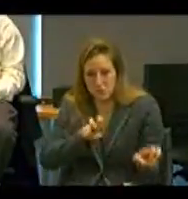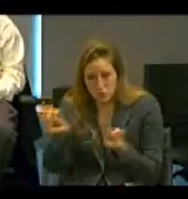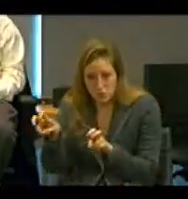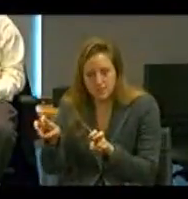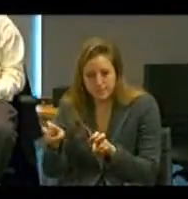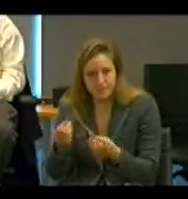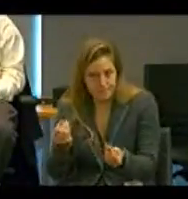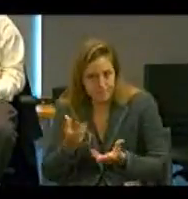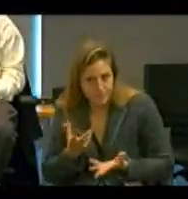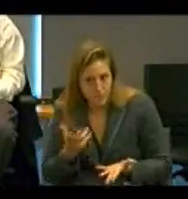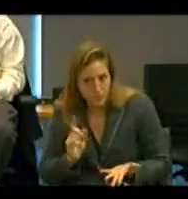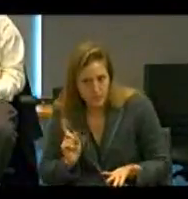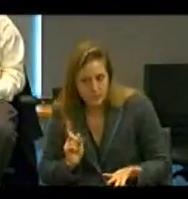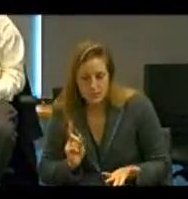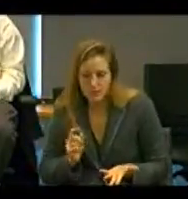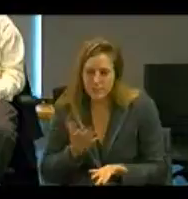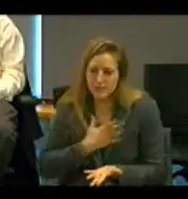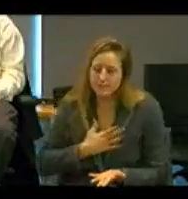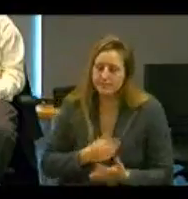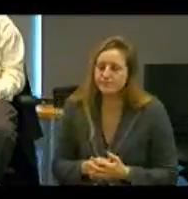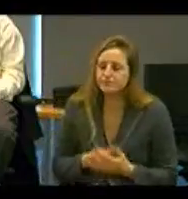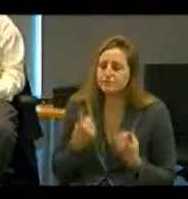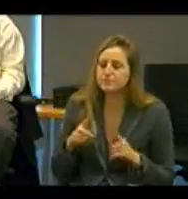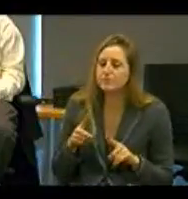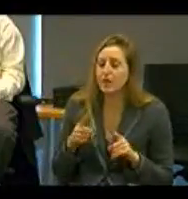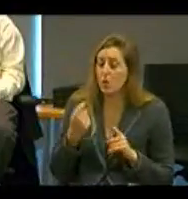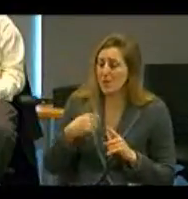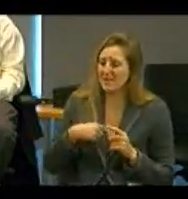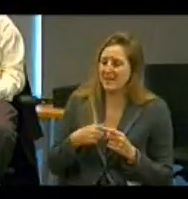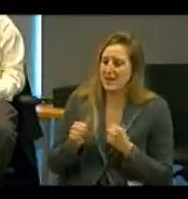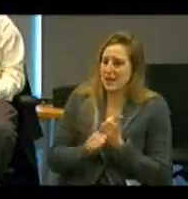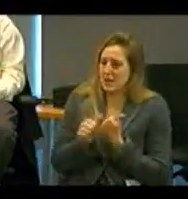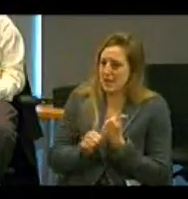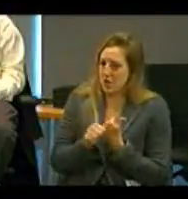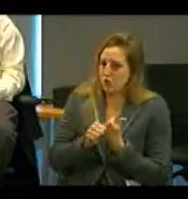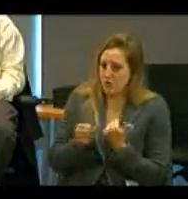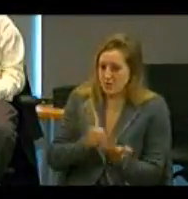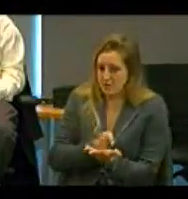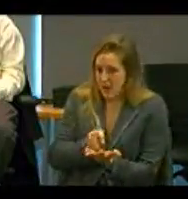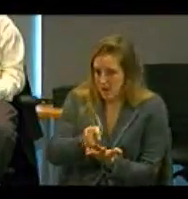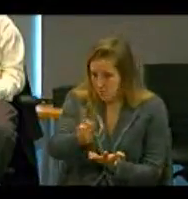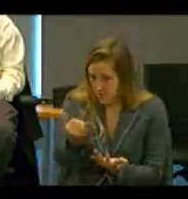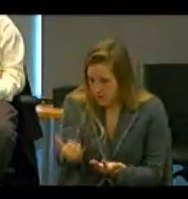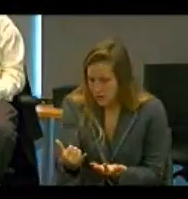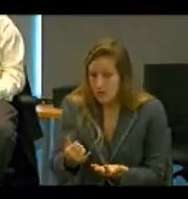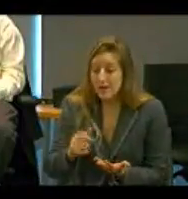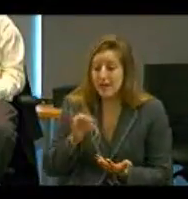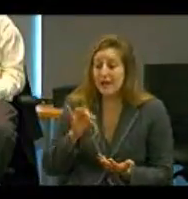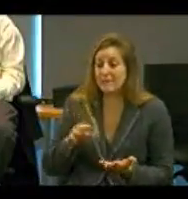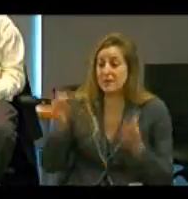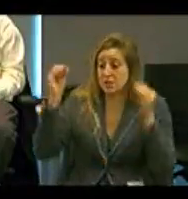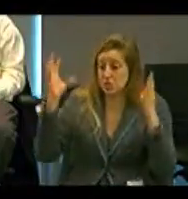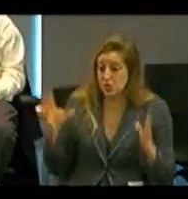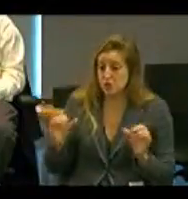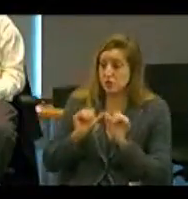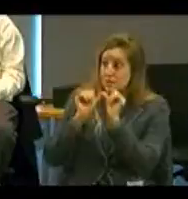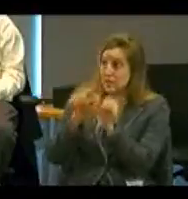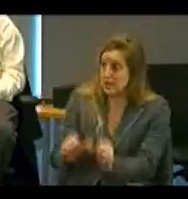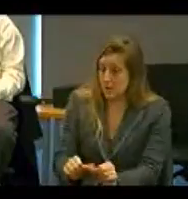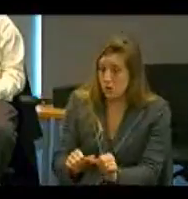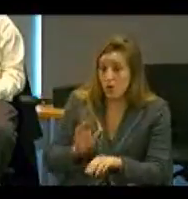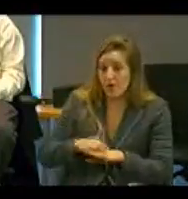We are on a very dangerous road. If teacher bias accounted for 100% of the disparity, as the previous administration directly